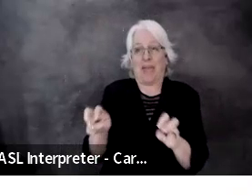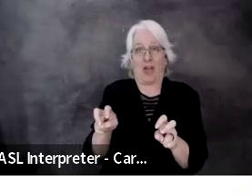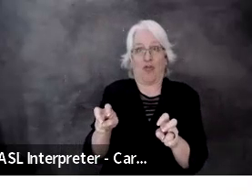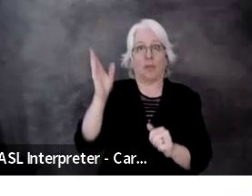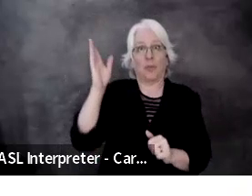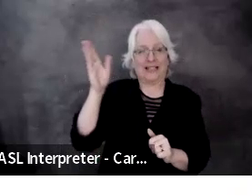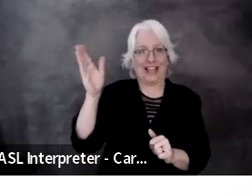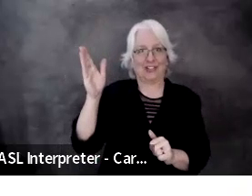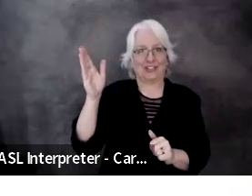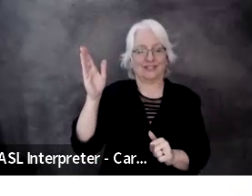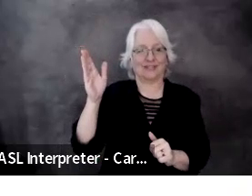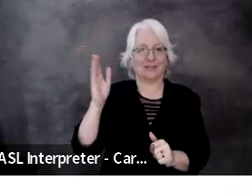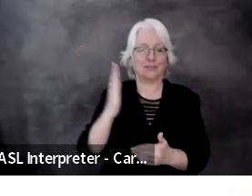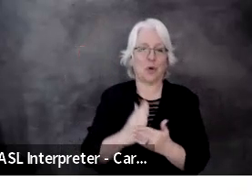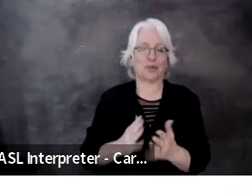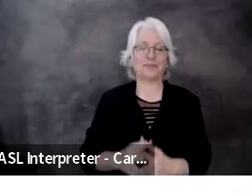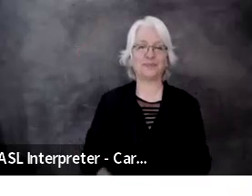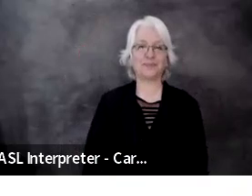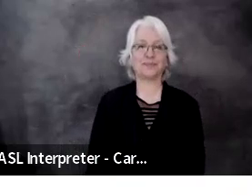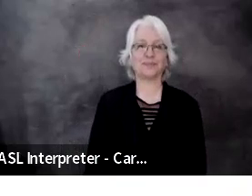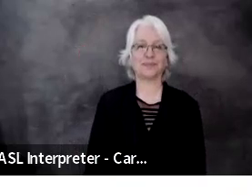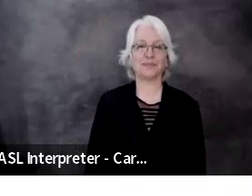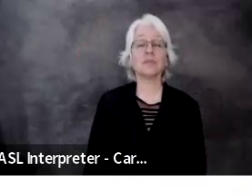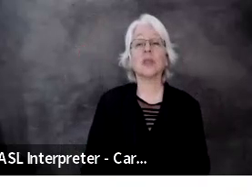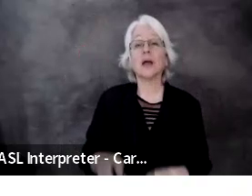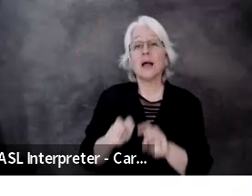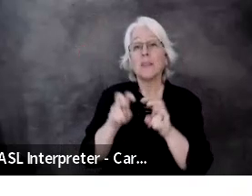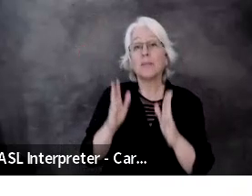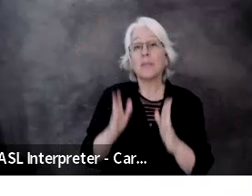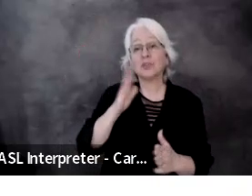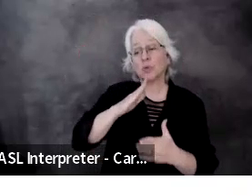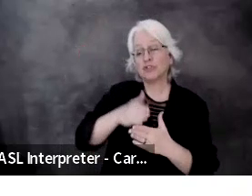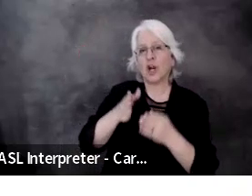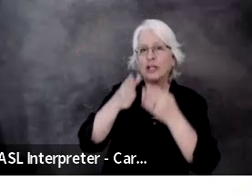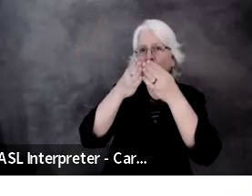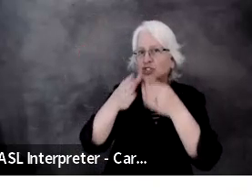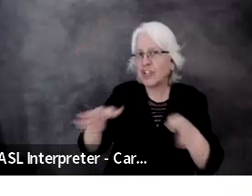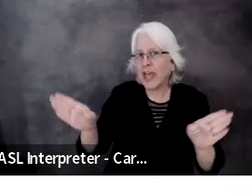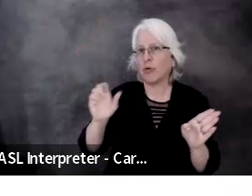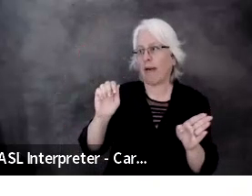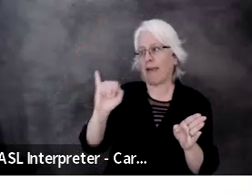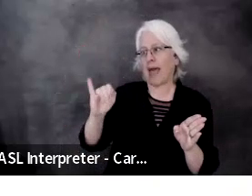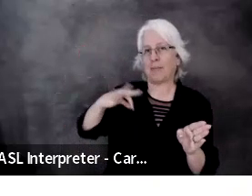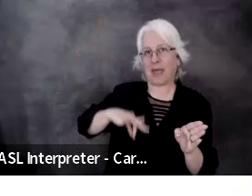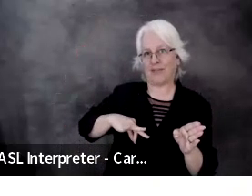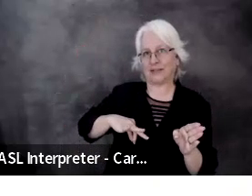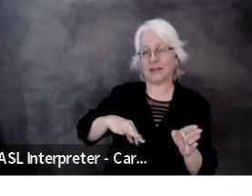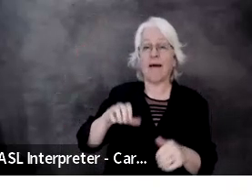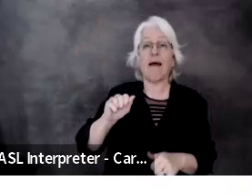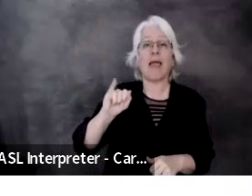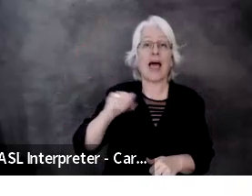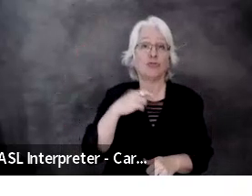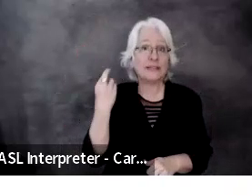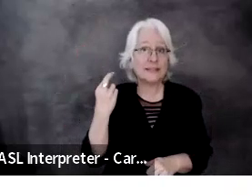presentations part of the hearing. Our panelists will be sharing general AI benefits, AI